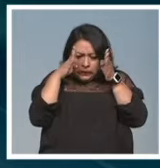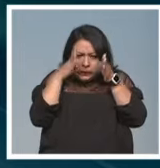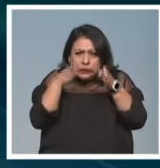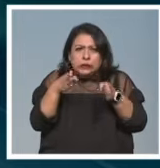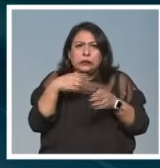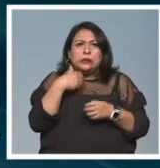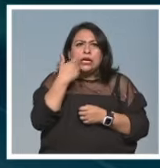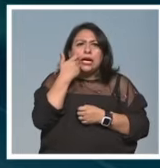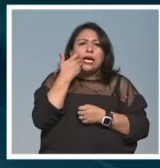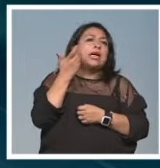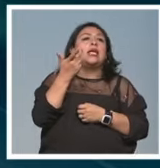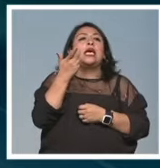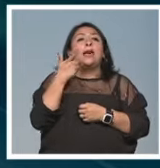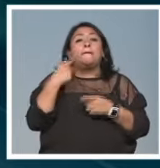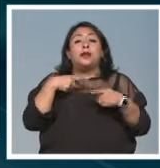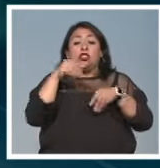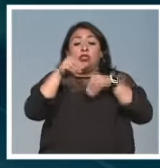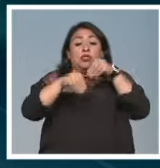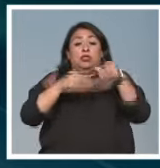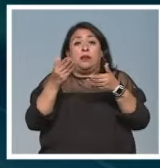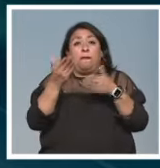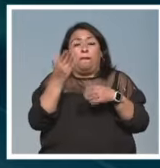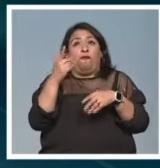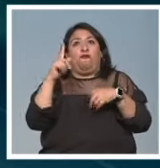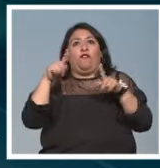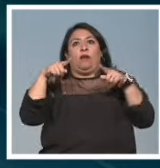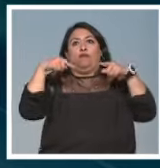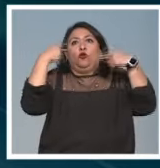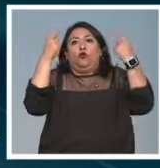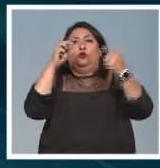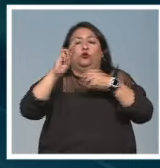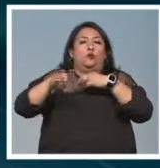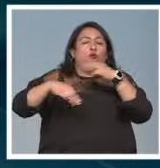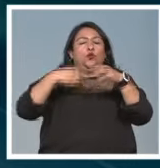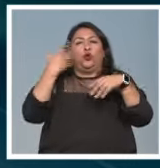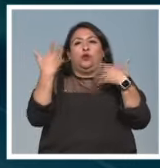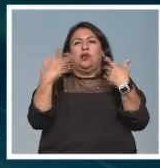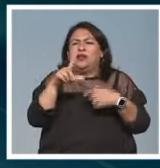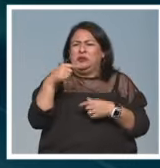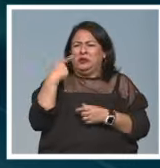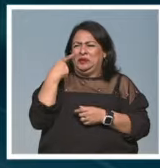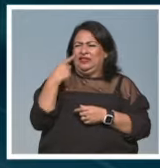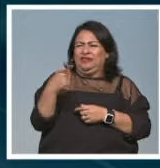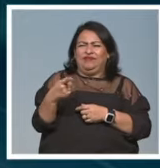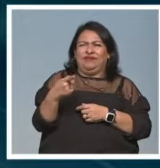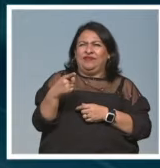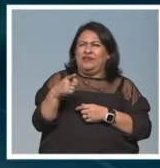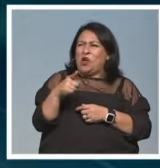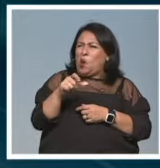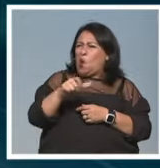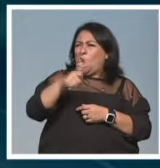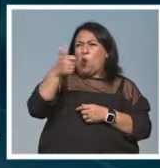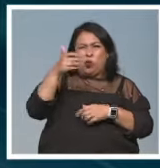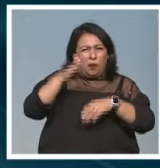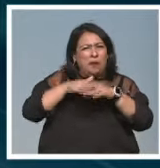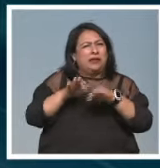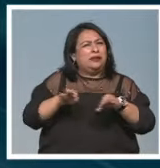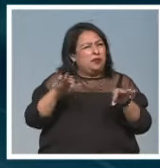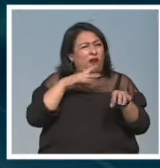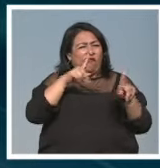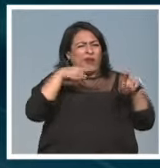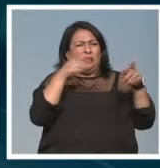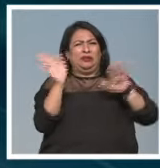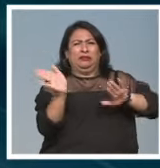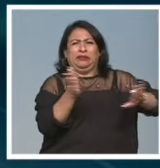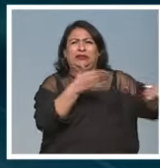choreographer and dancer in the entire world, and then I realized that there was actually more to it. There was something more important than that, about